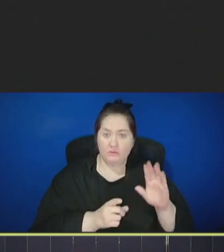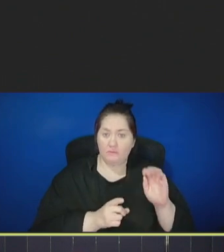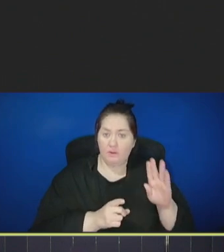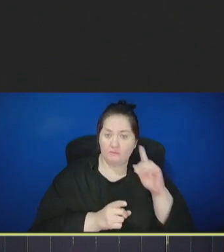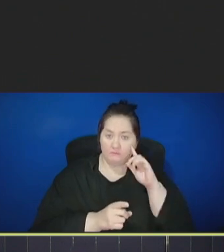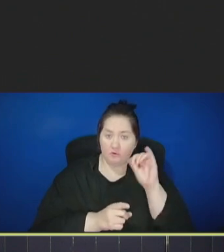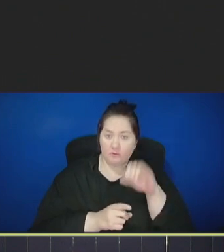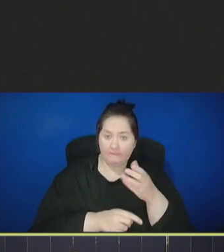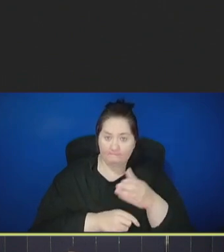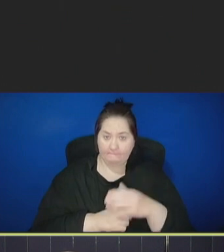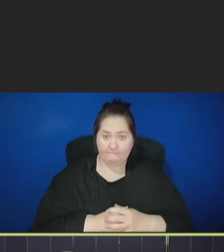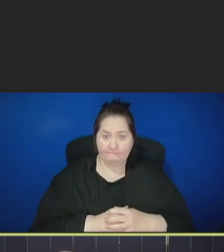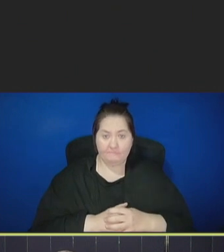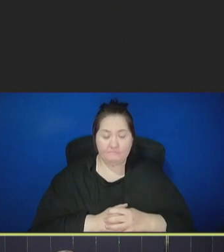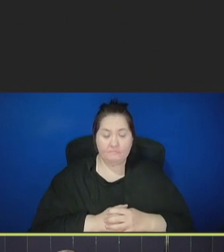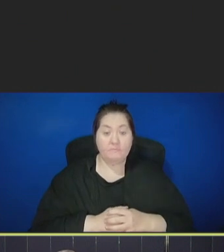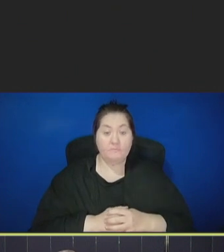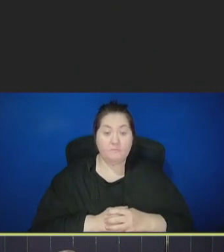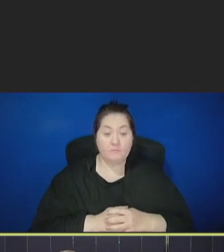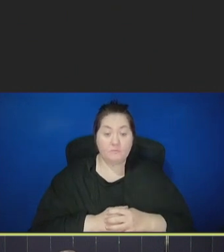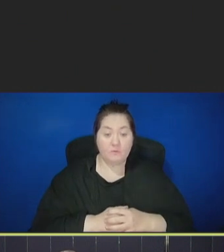that. All right.